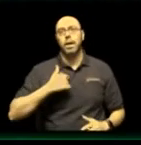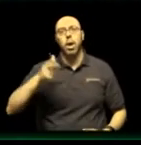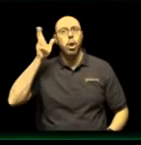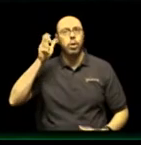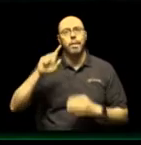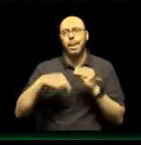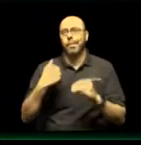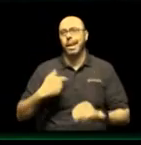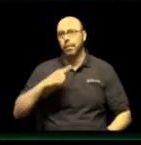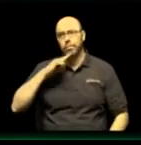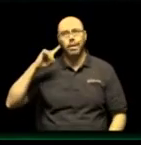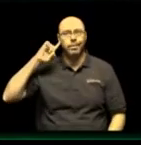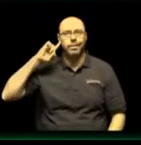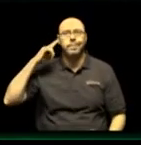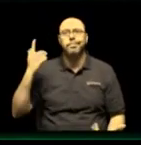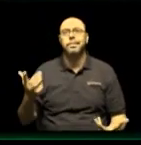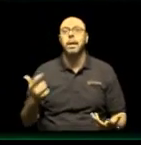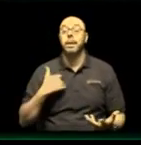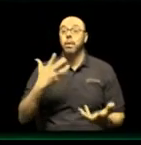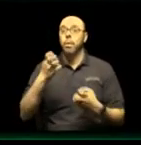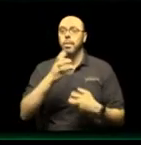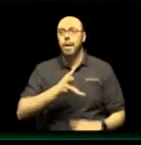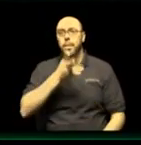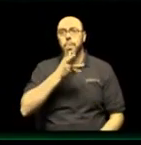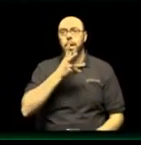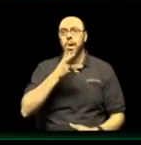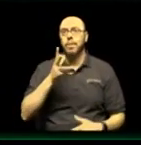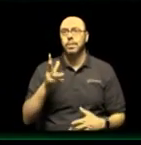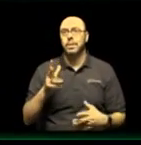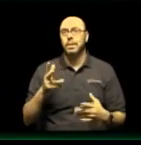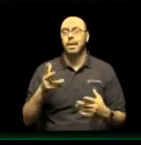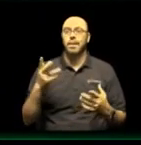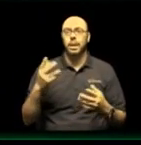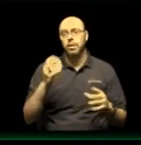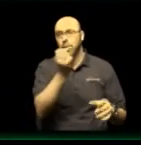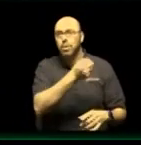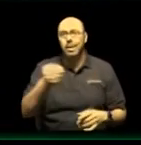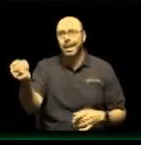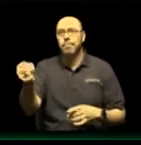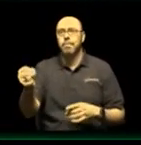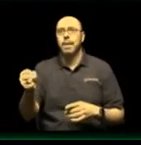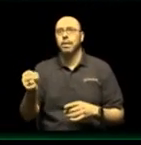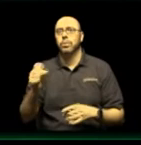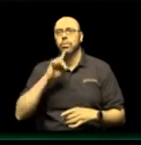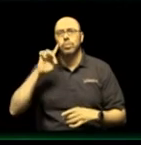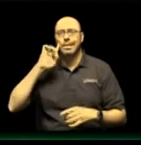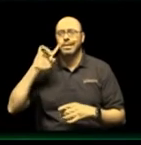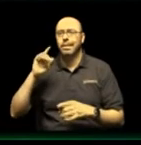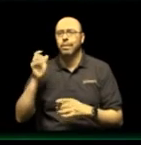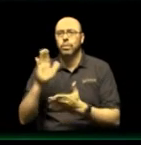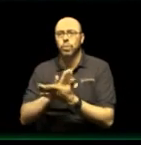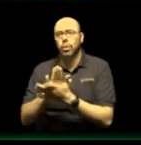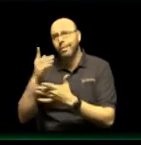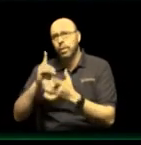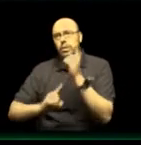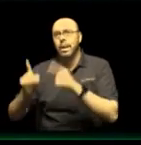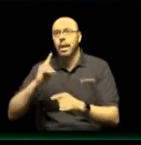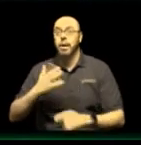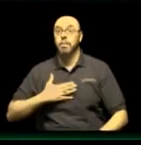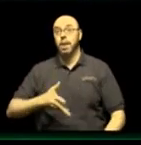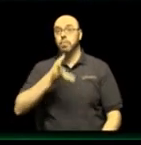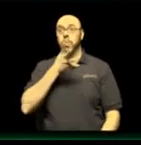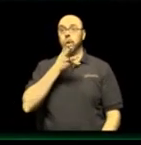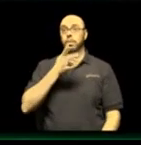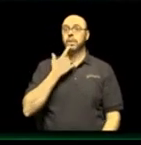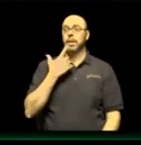deaf. They want my mom to take me to school to learn the signs stuff. My mom stand up saying no, no,